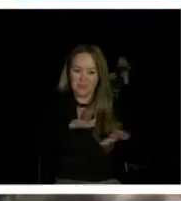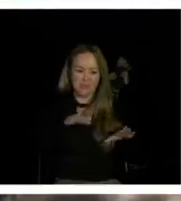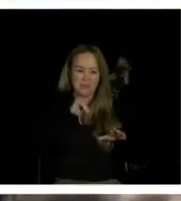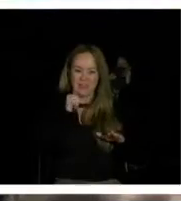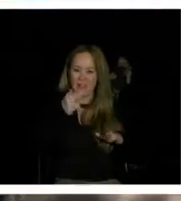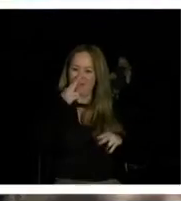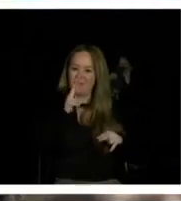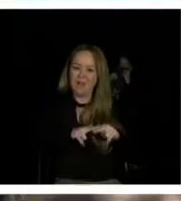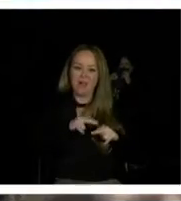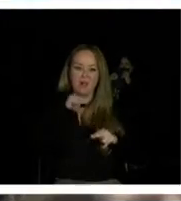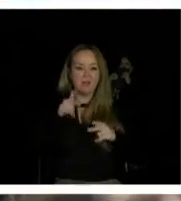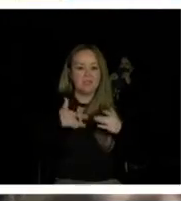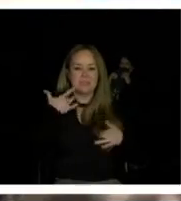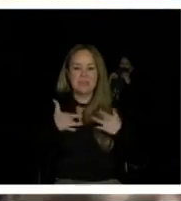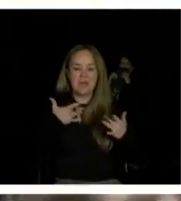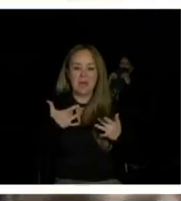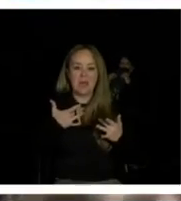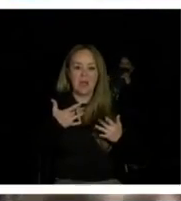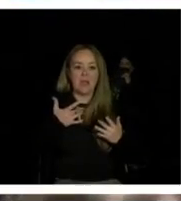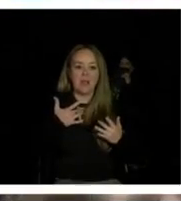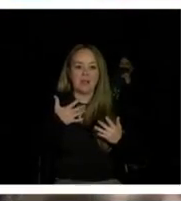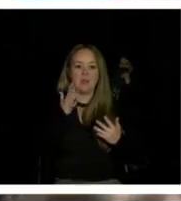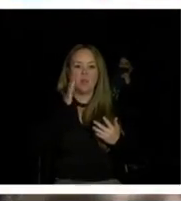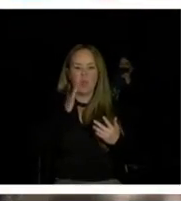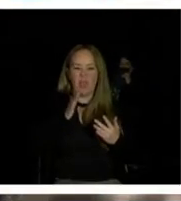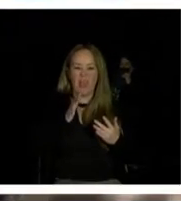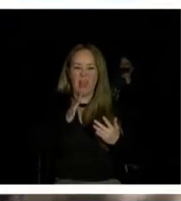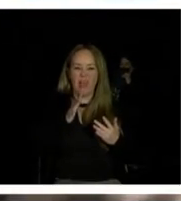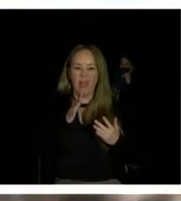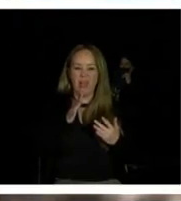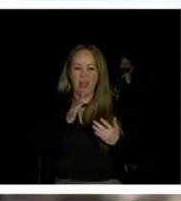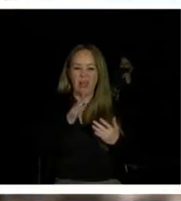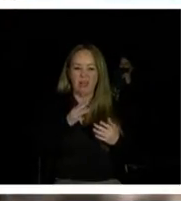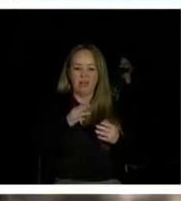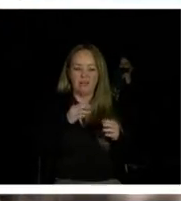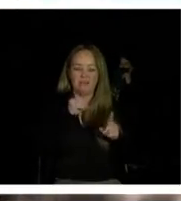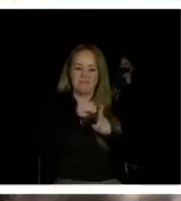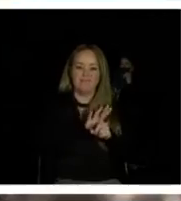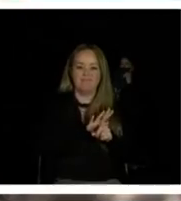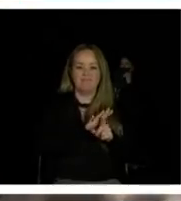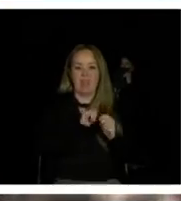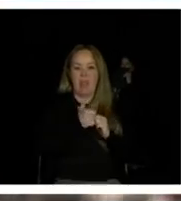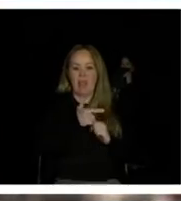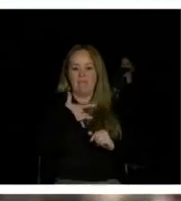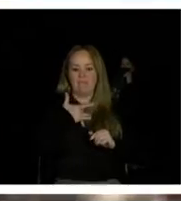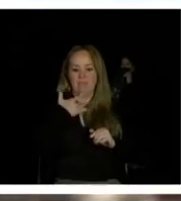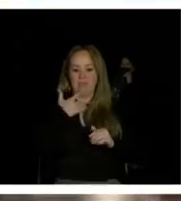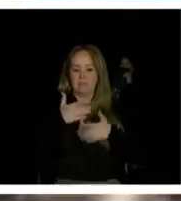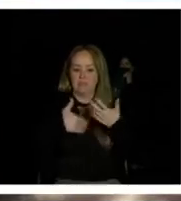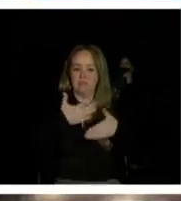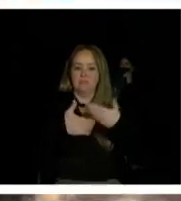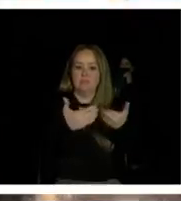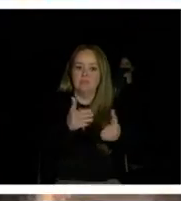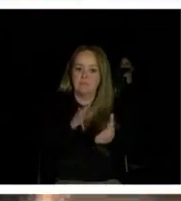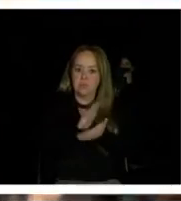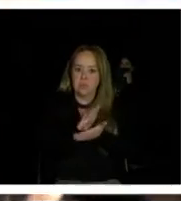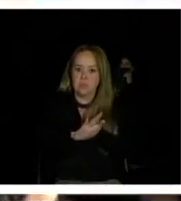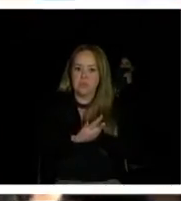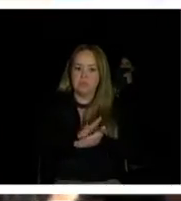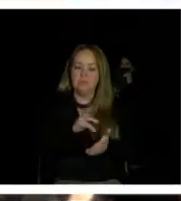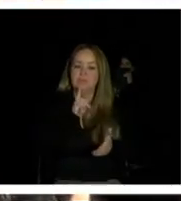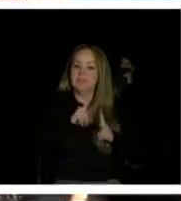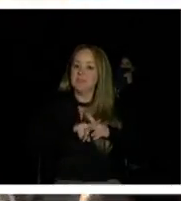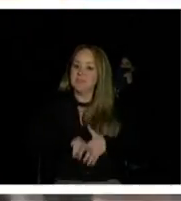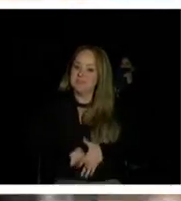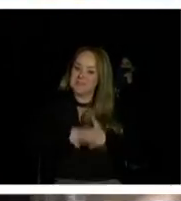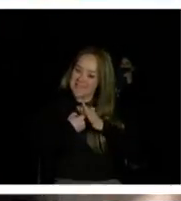and exciting, it's going to pave the way for how you feel about school later on. Mm-hmm. And so we think it starts at the